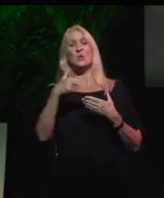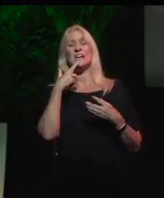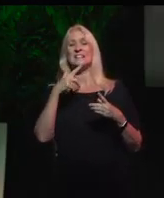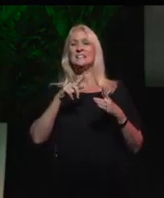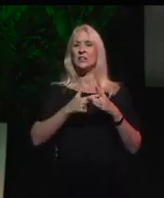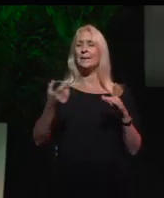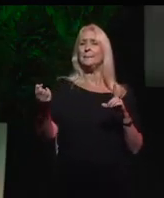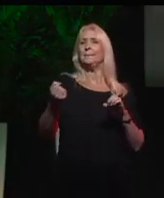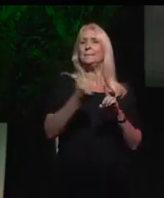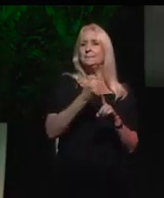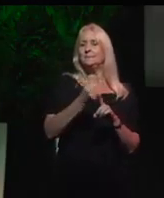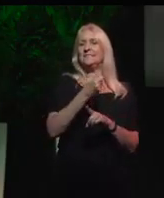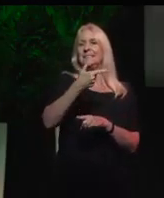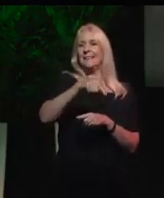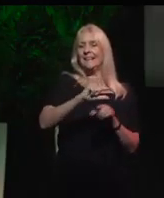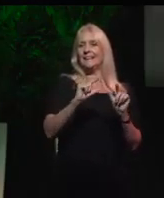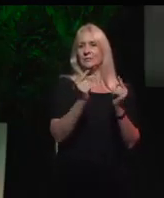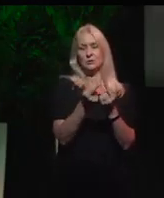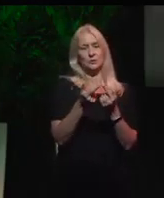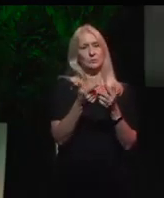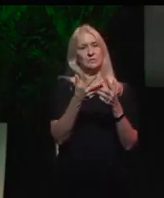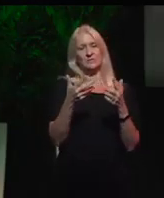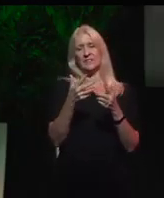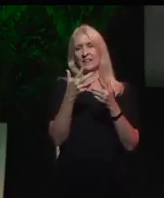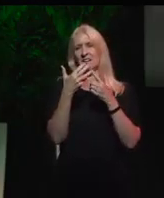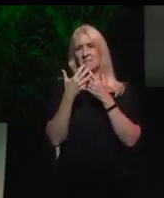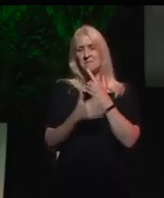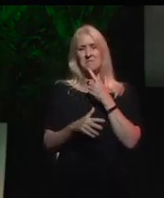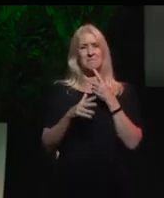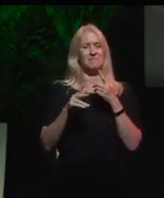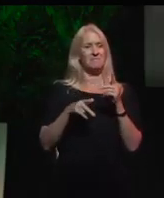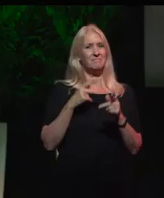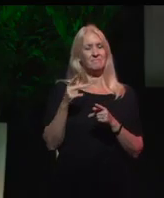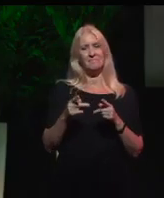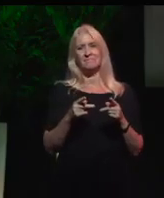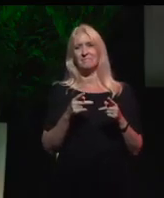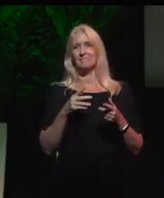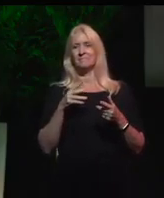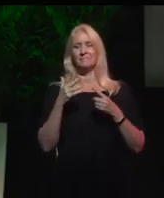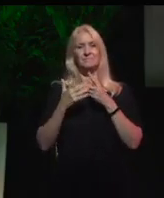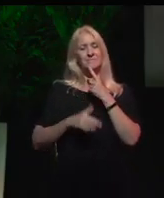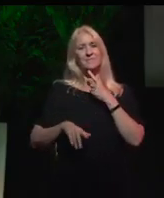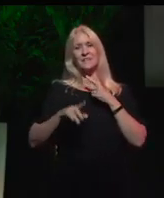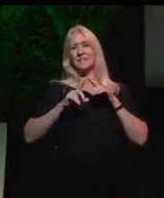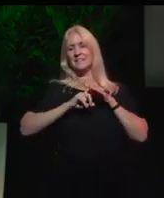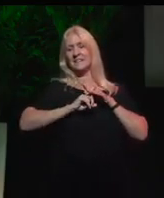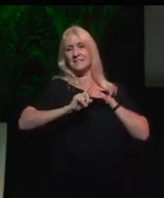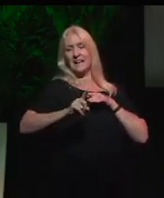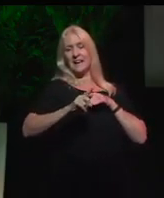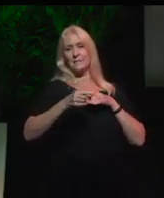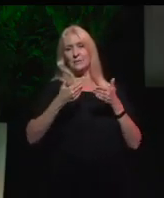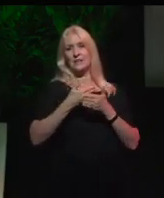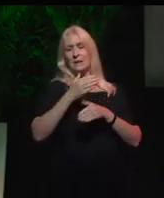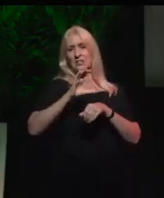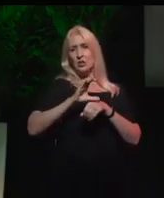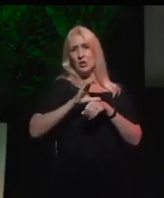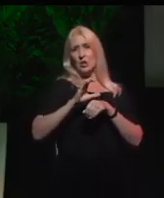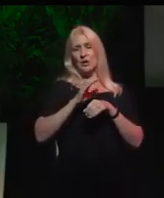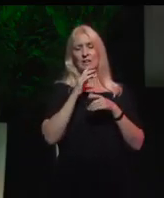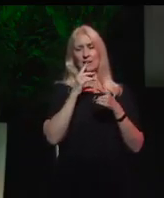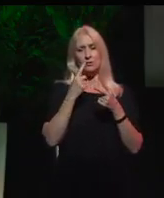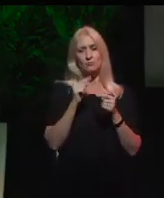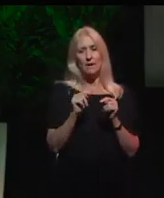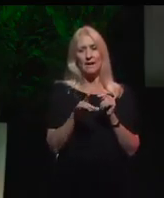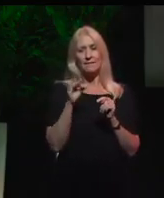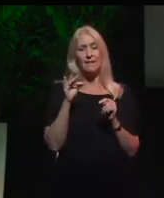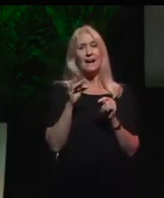handles. Bloodied and battered victims of the vicious beatings fled to a nearby church where they sought refuge and comfort from